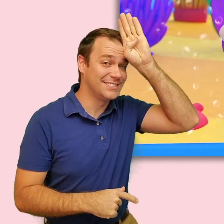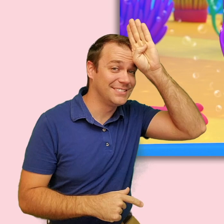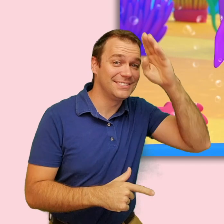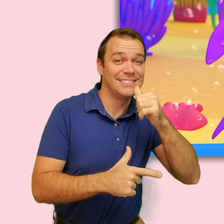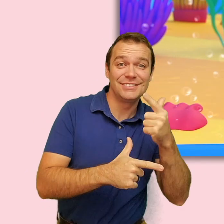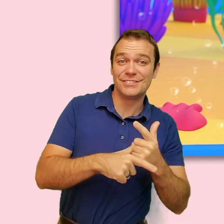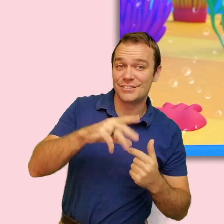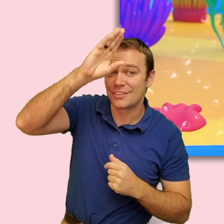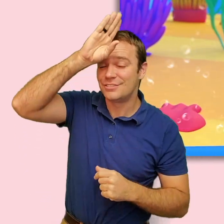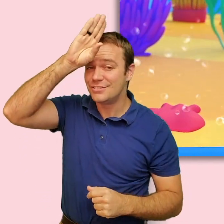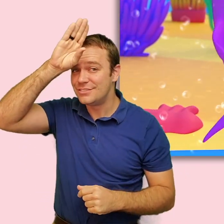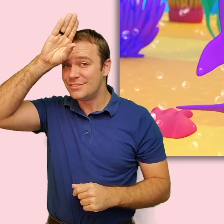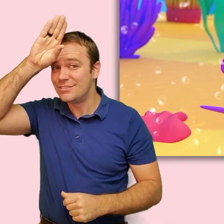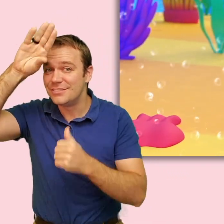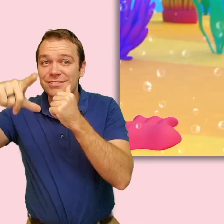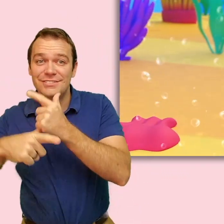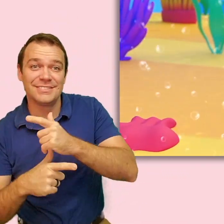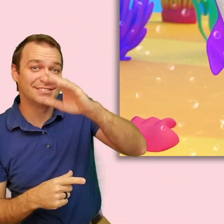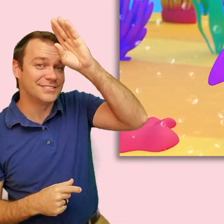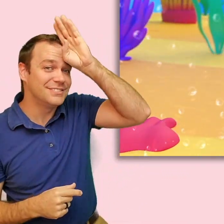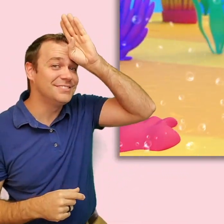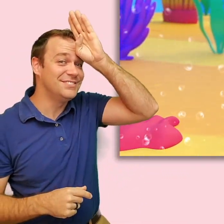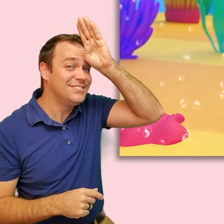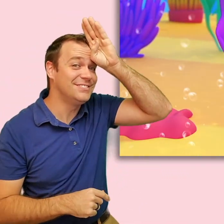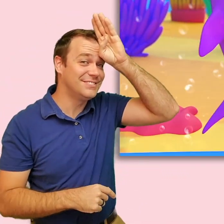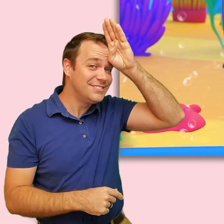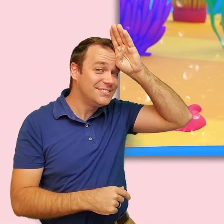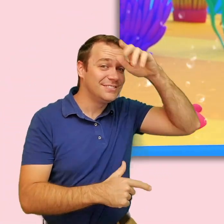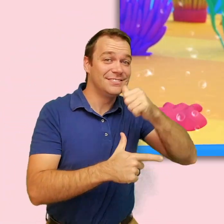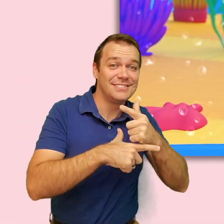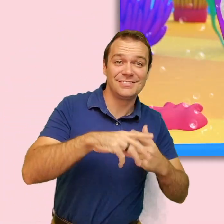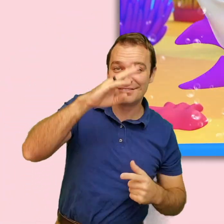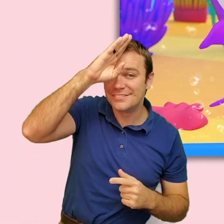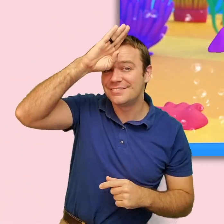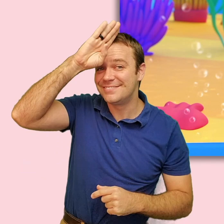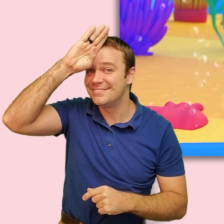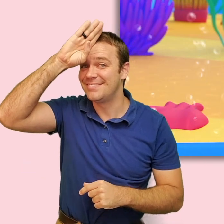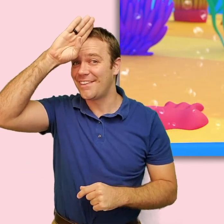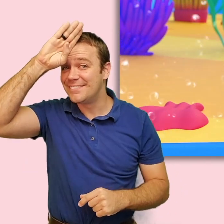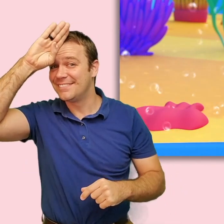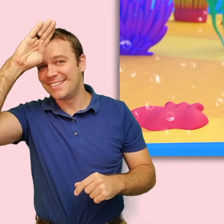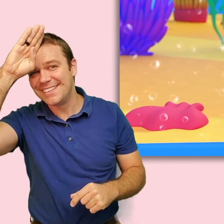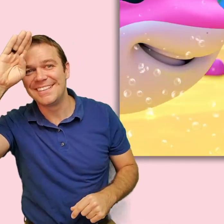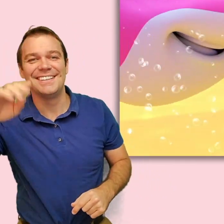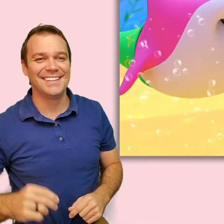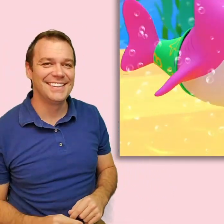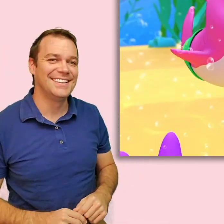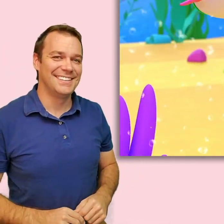Sister shark doo doo doo doo doo doo. Sister shark doo doo doo doo doo doo. Sister shark doo doo doo doo doo doo. Sister